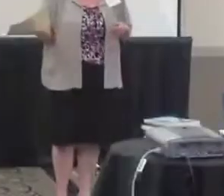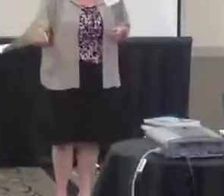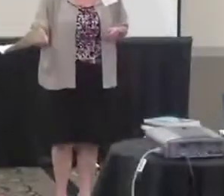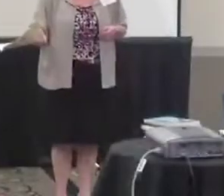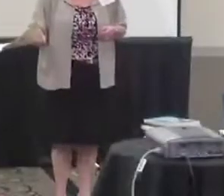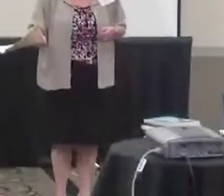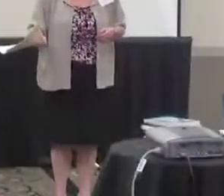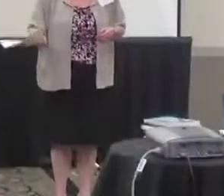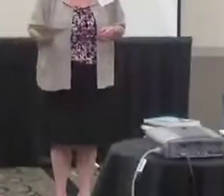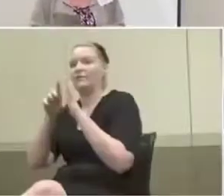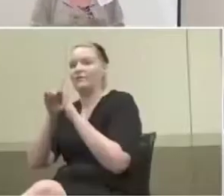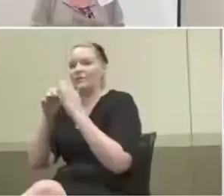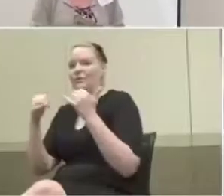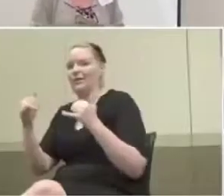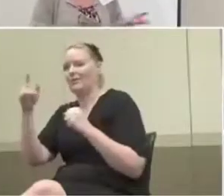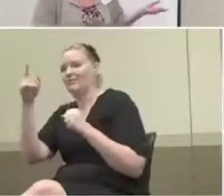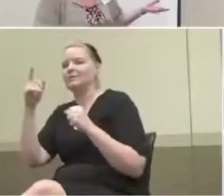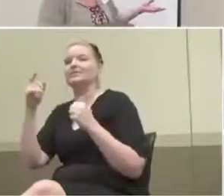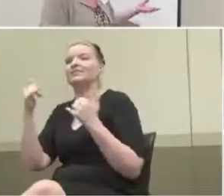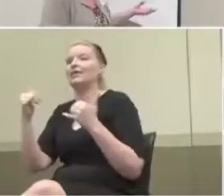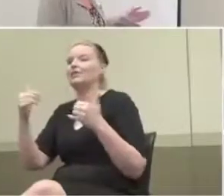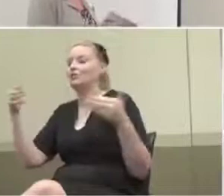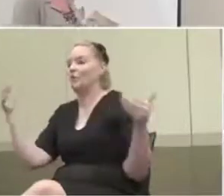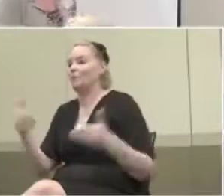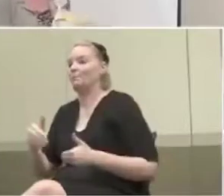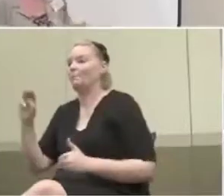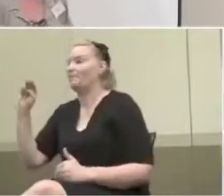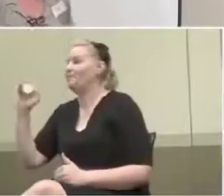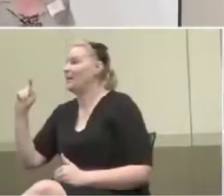So please join me in welcoming Matt